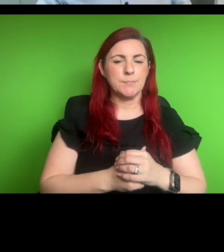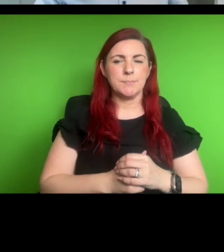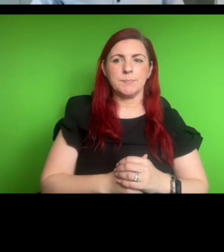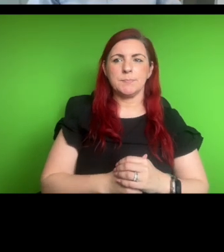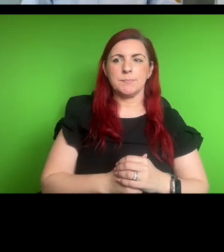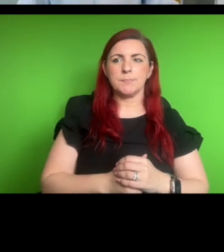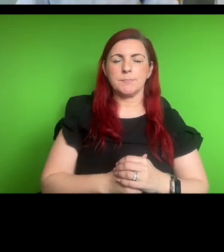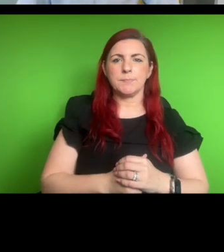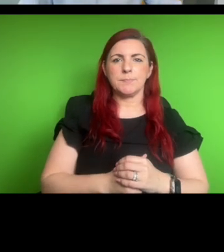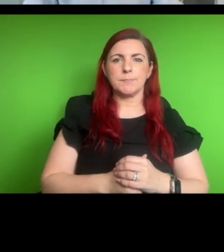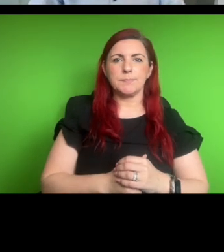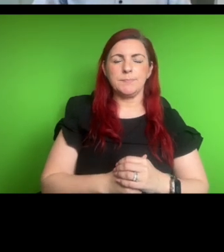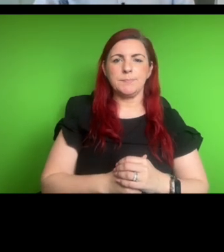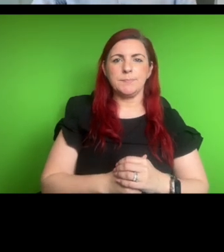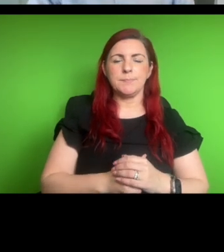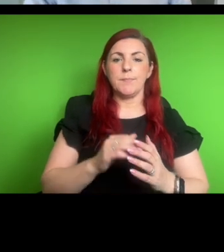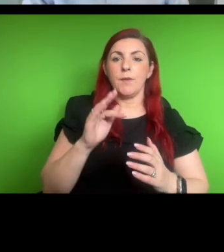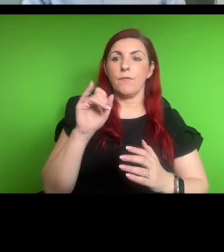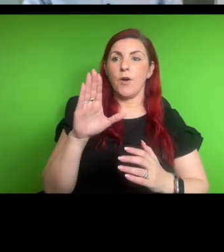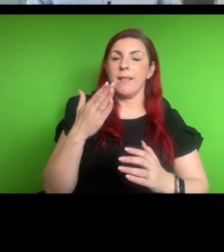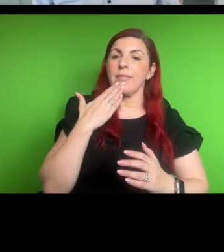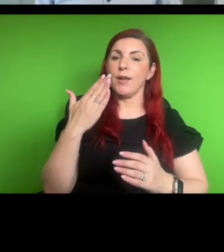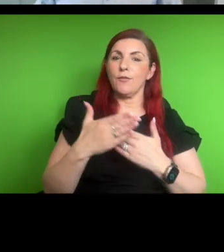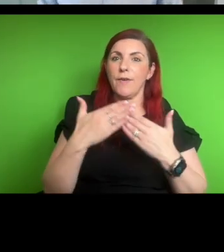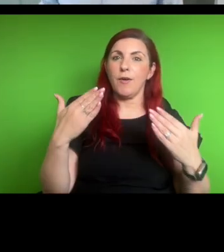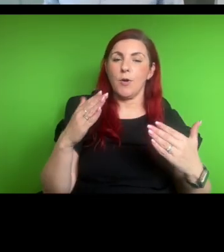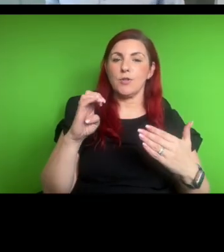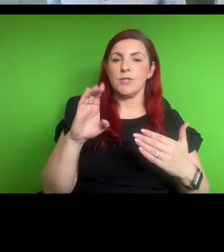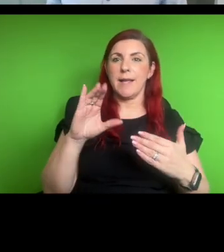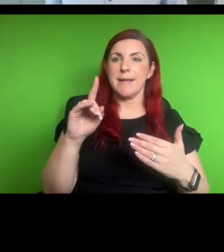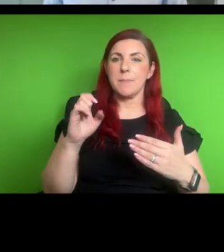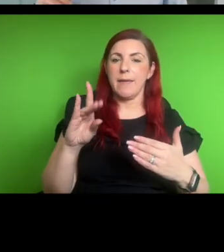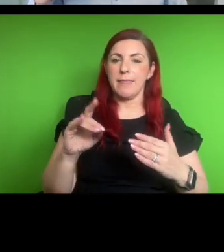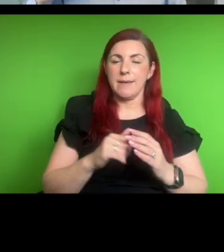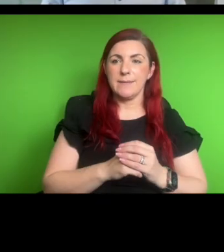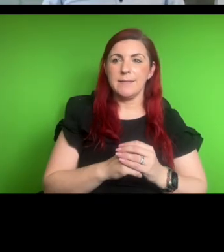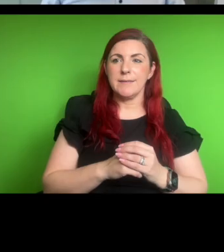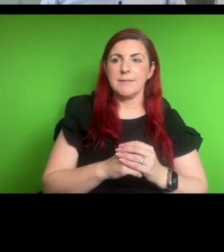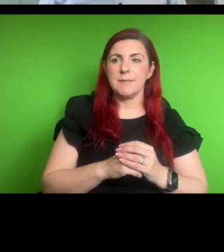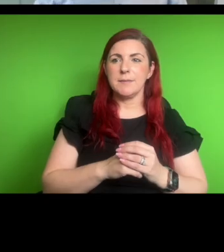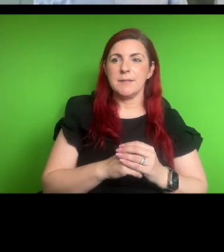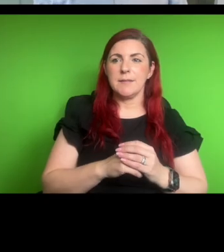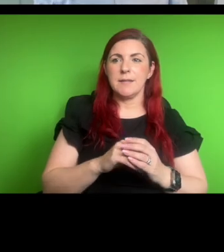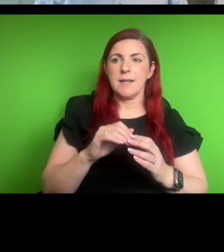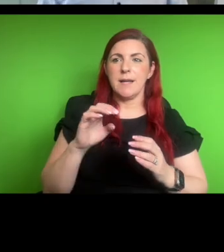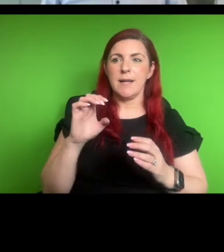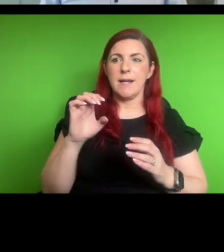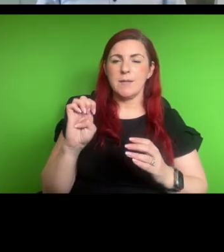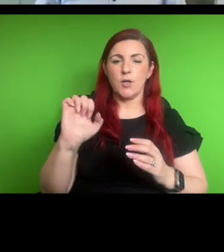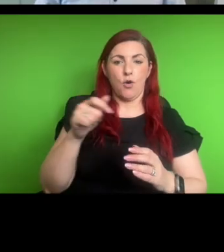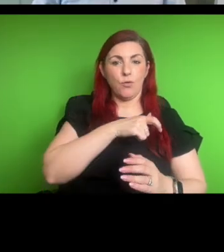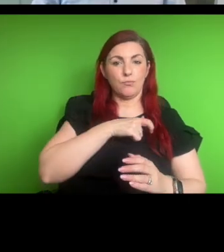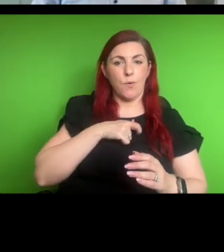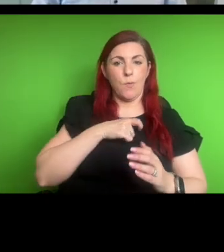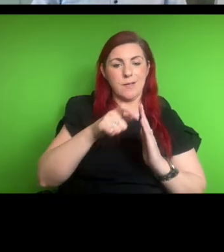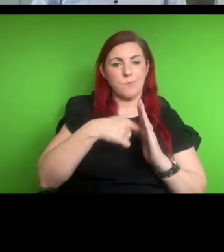much. Um, Elizabeth has, in her role as project leader, such a knowledge of